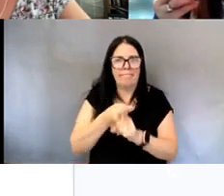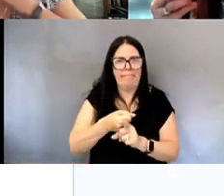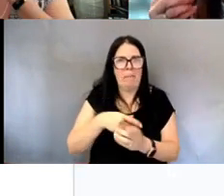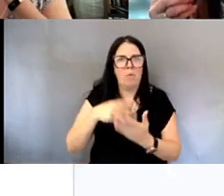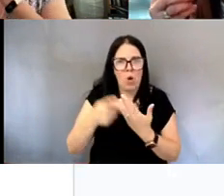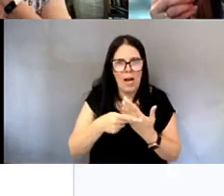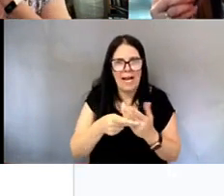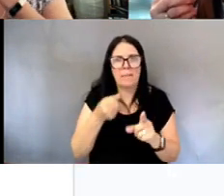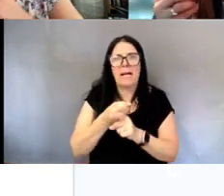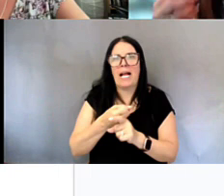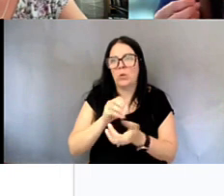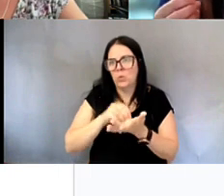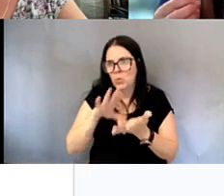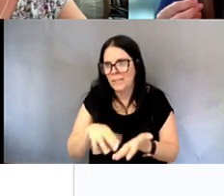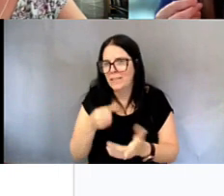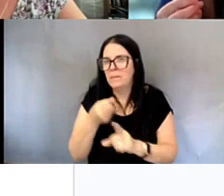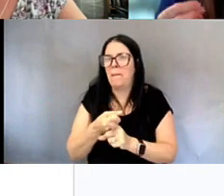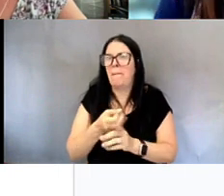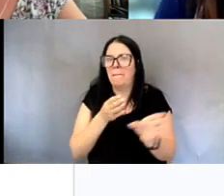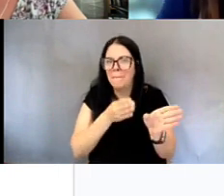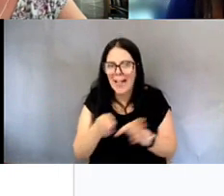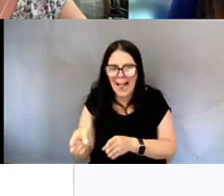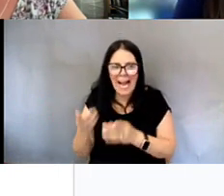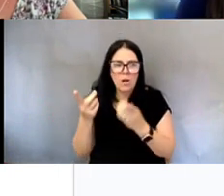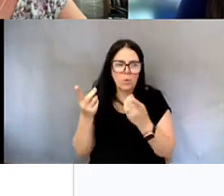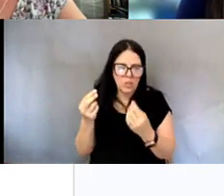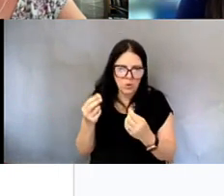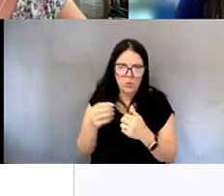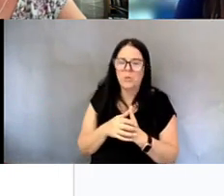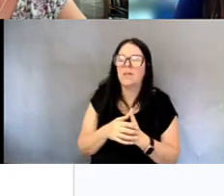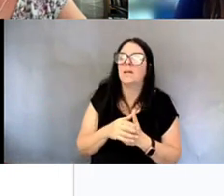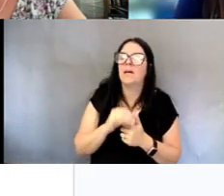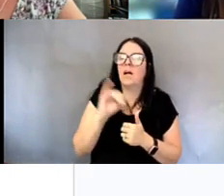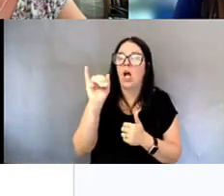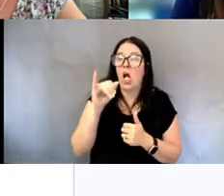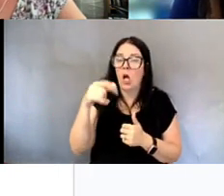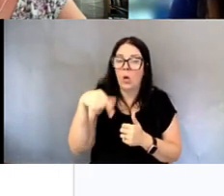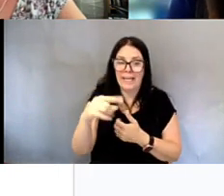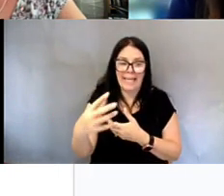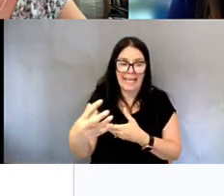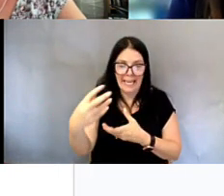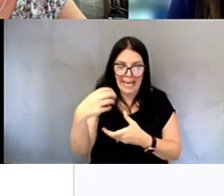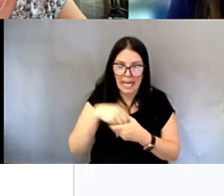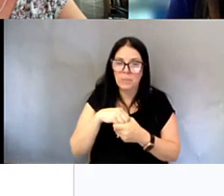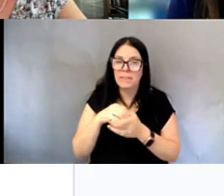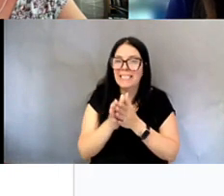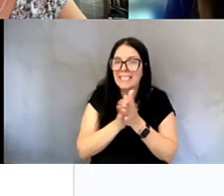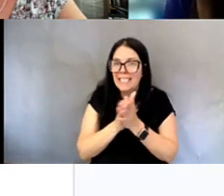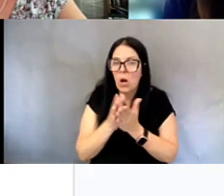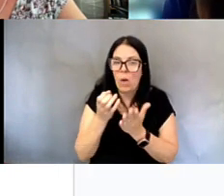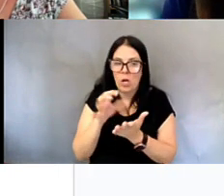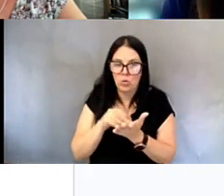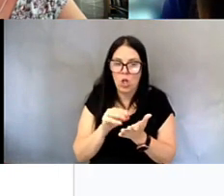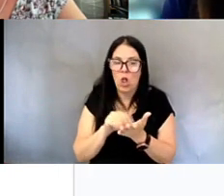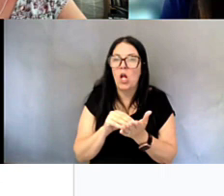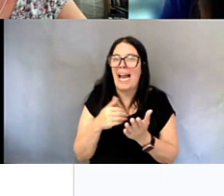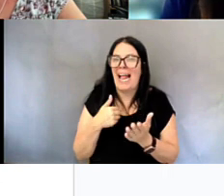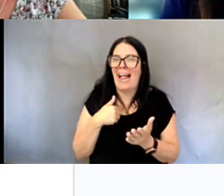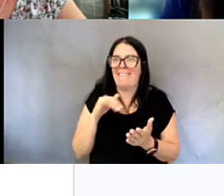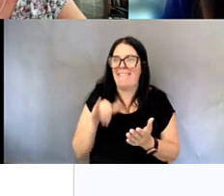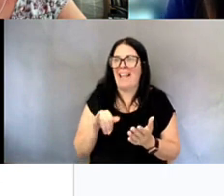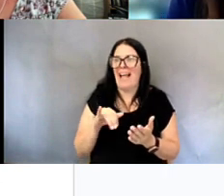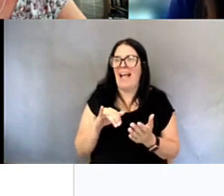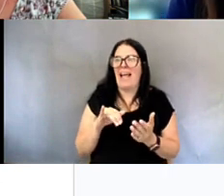variability, delivery, that was a thing. Also engagement and desire to learn. There's resistance